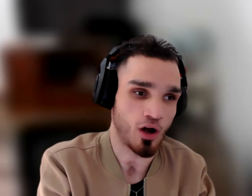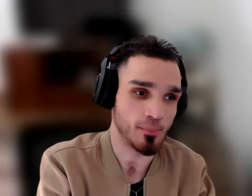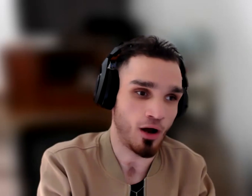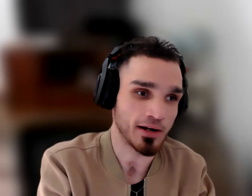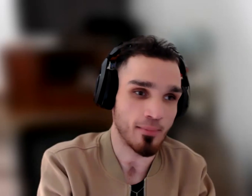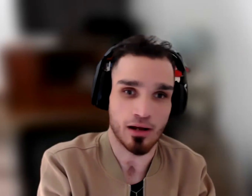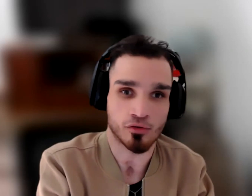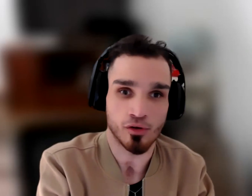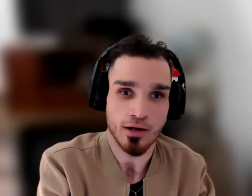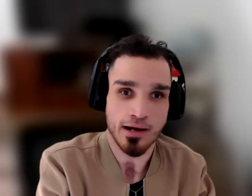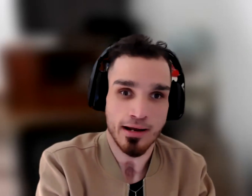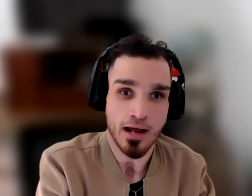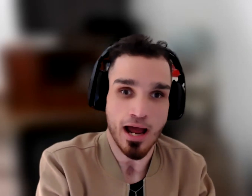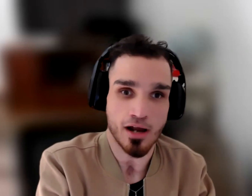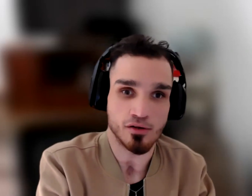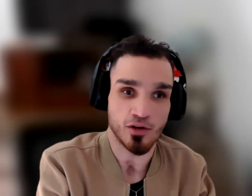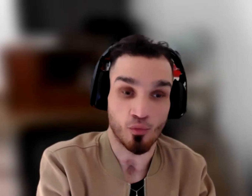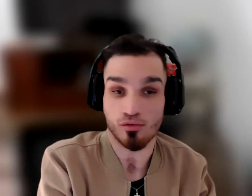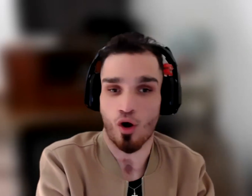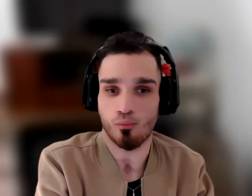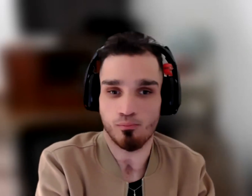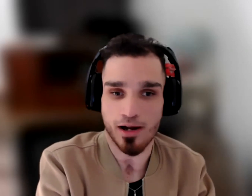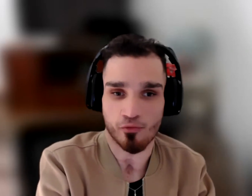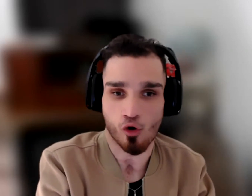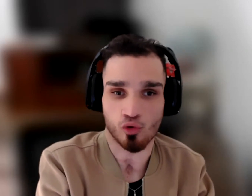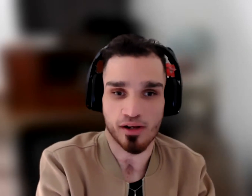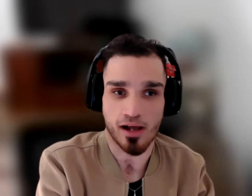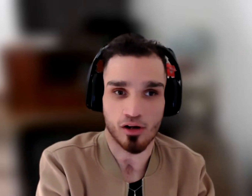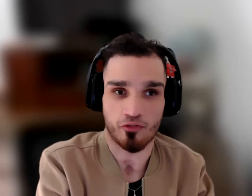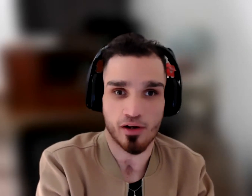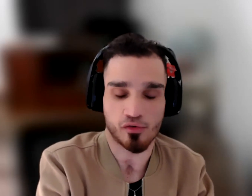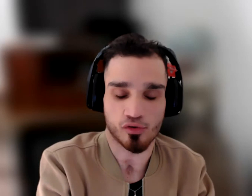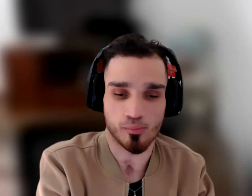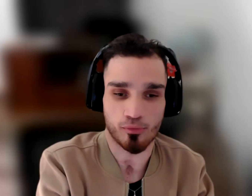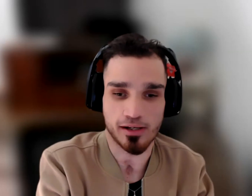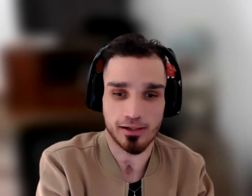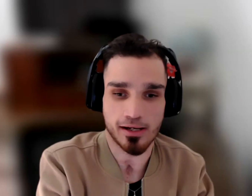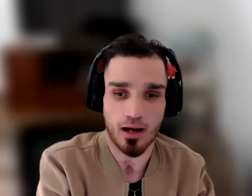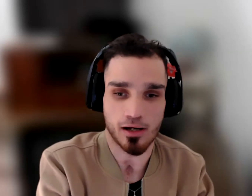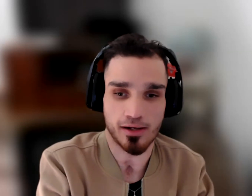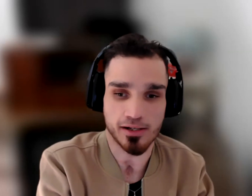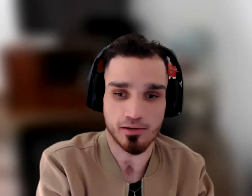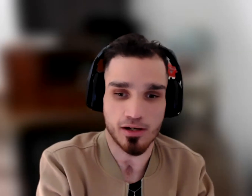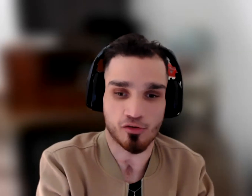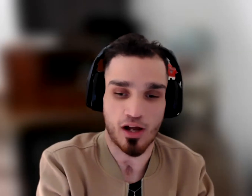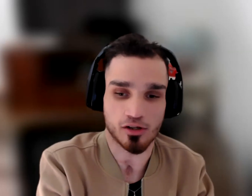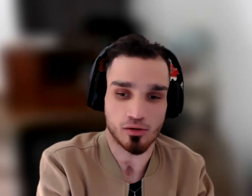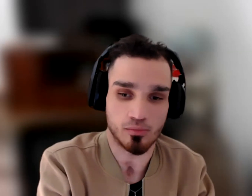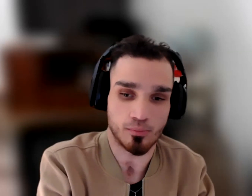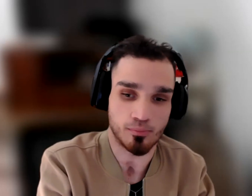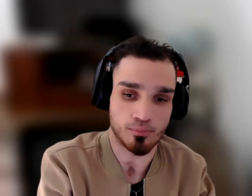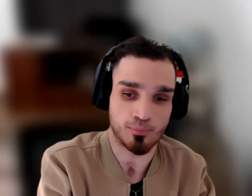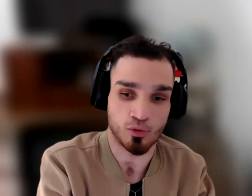hands tied behind our backs. And if we're not metaphorically handcuffed, then it's completely and utterly, it's